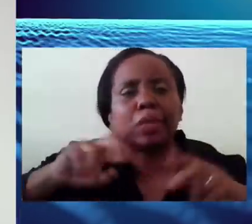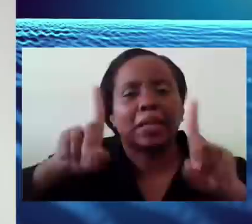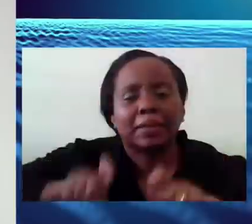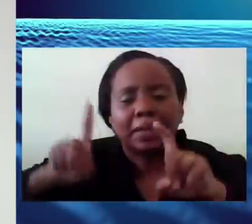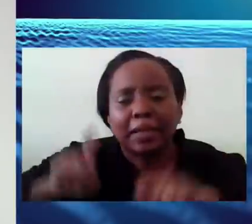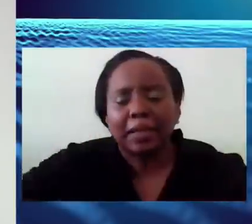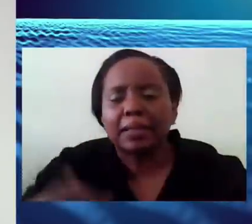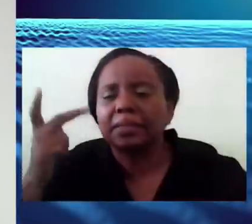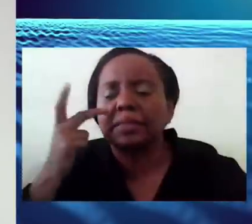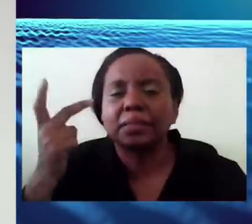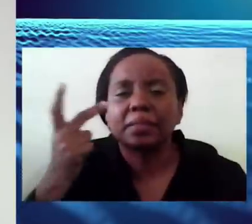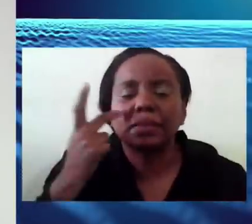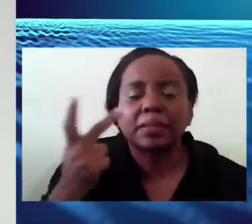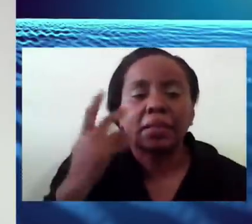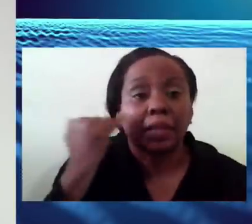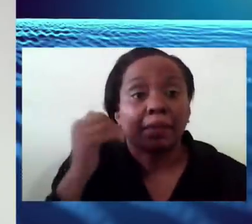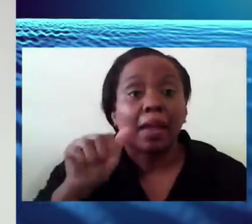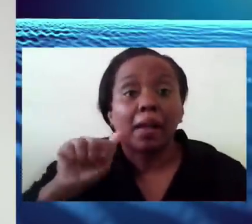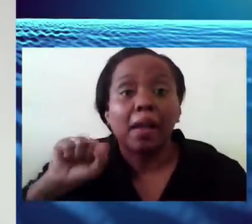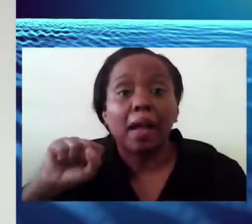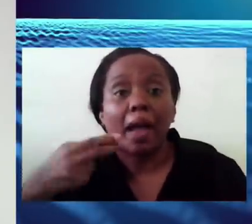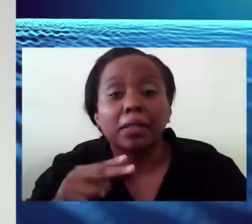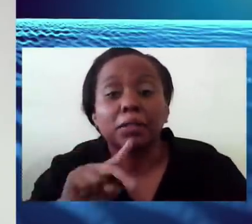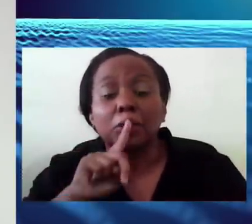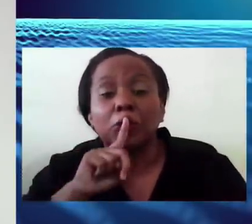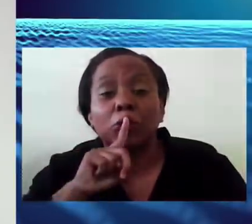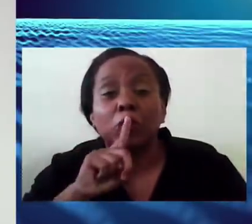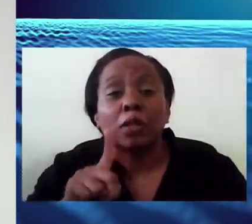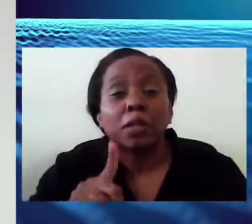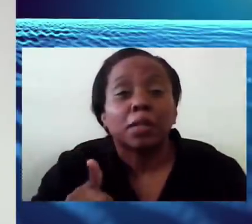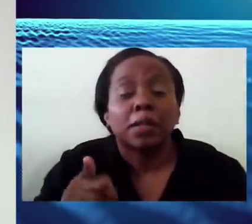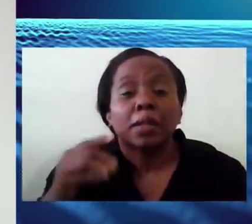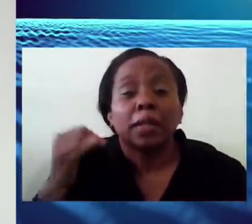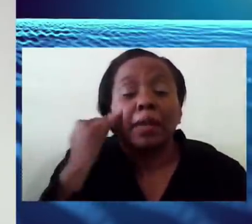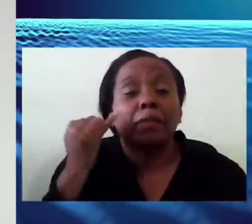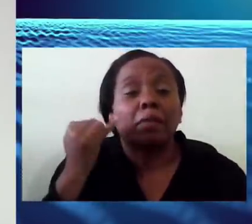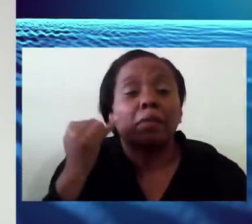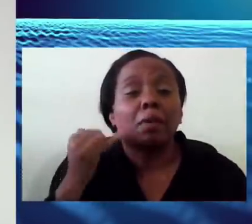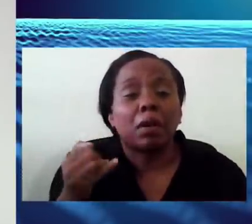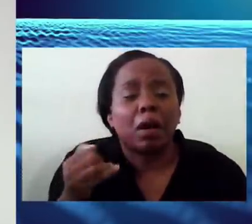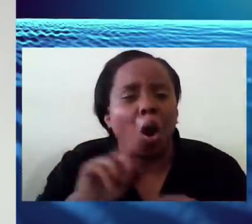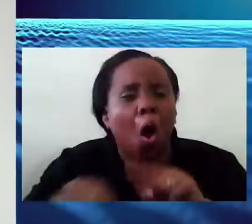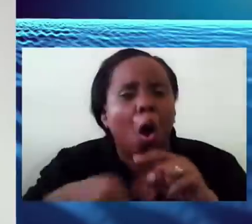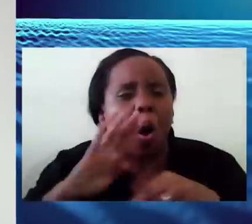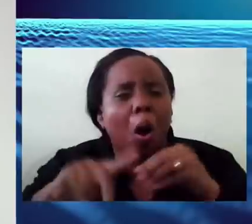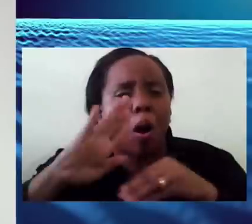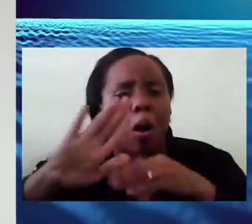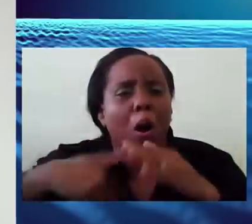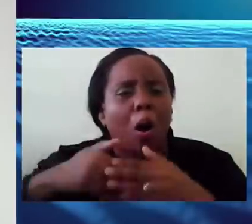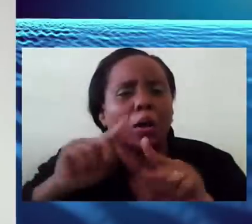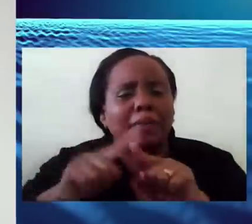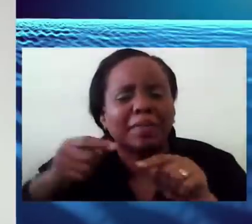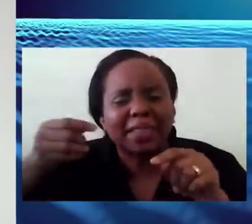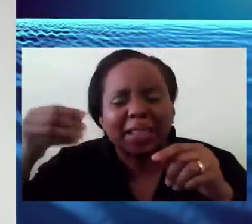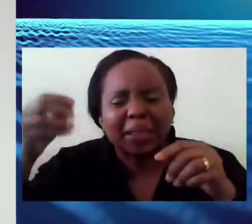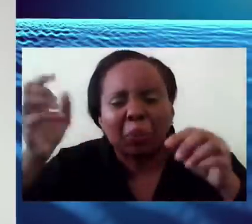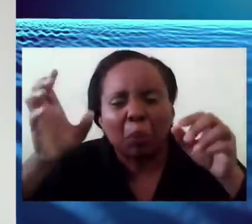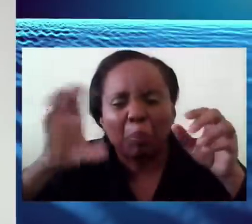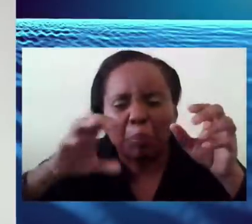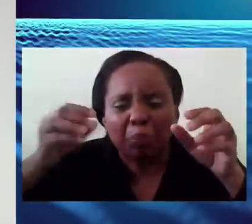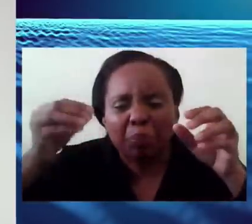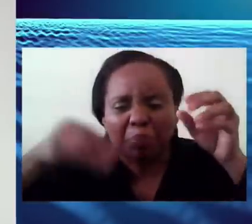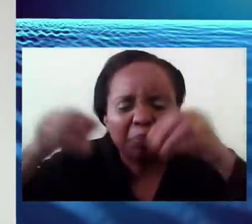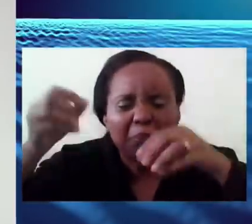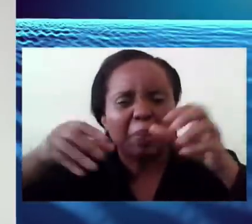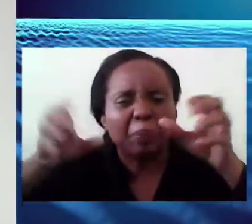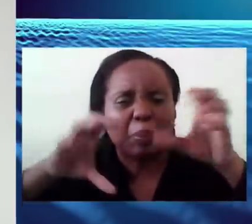is with fluorine or arsenic or other sulfur or other chemicals that might be in the ash. The Government Analytical Services is